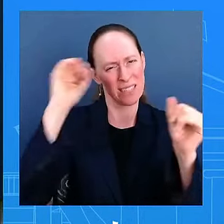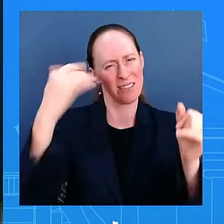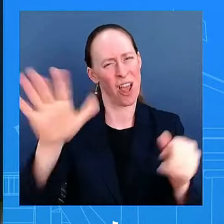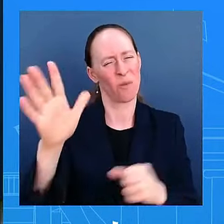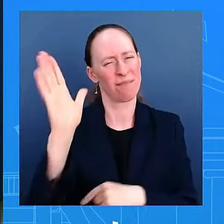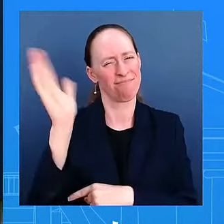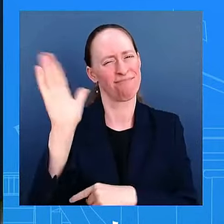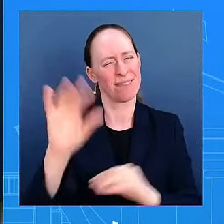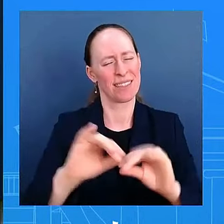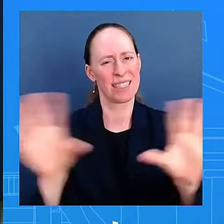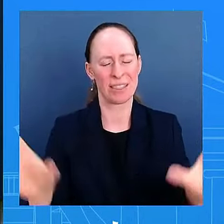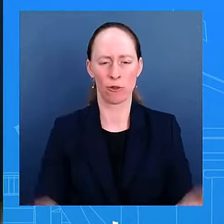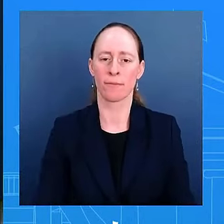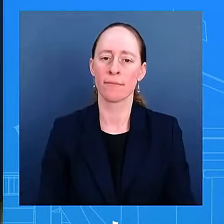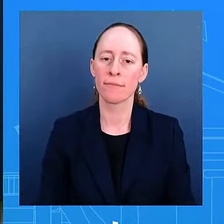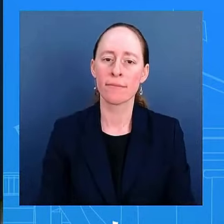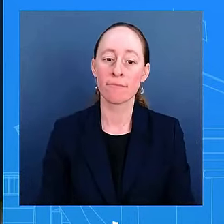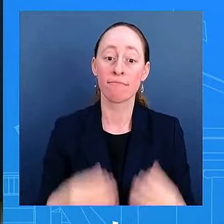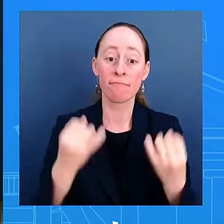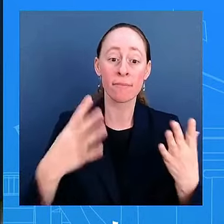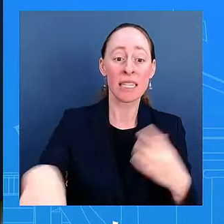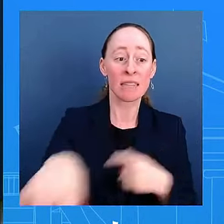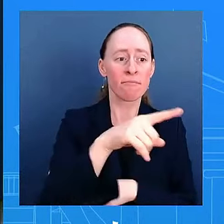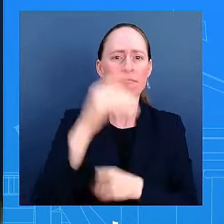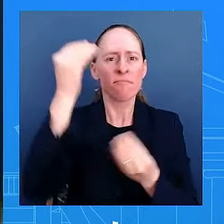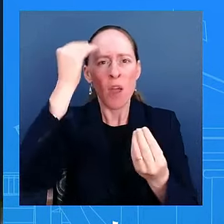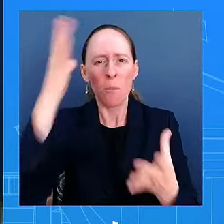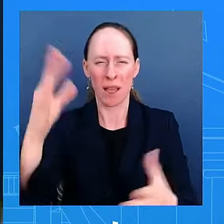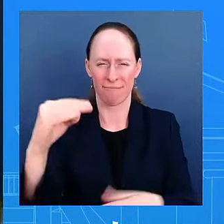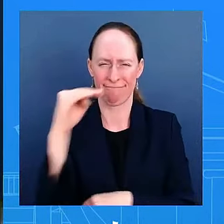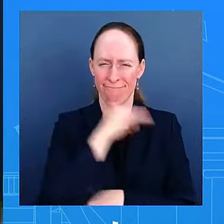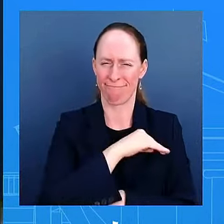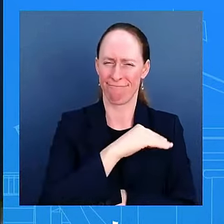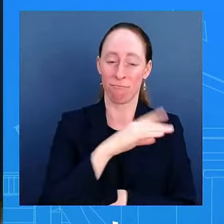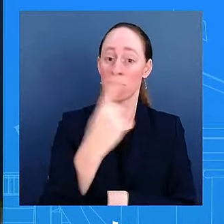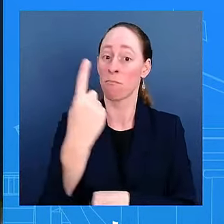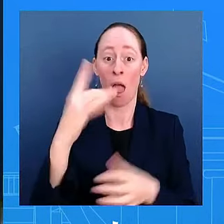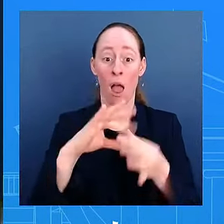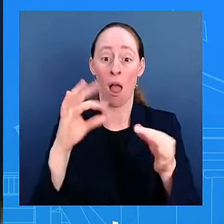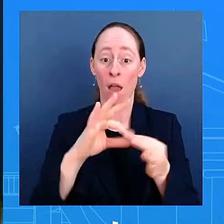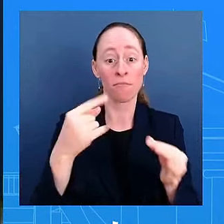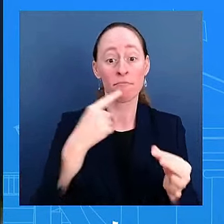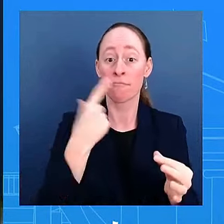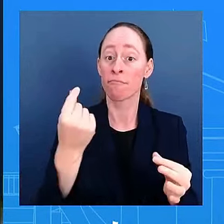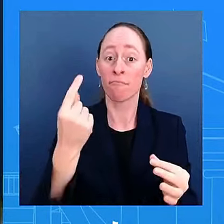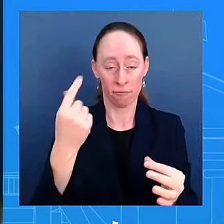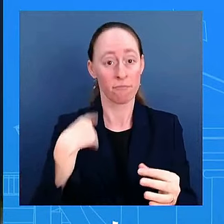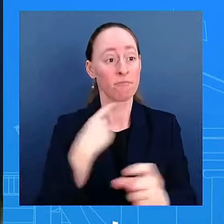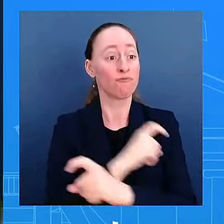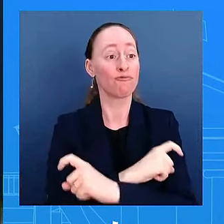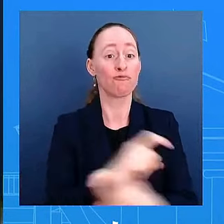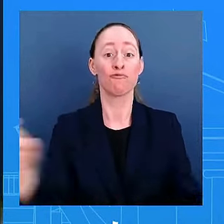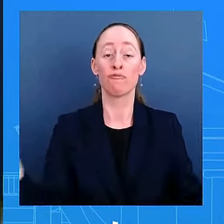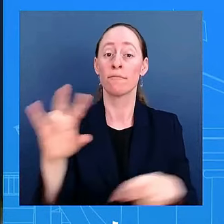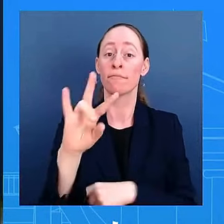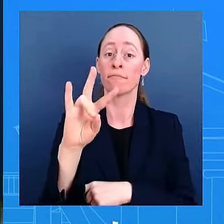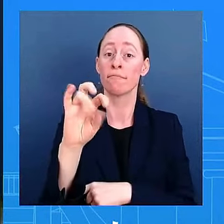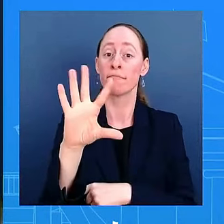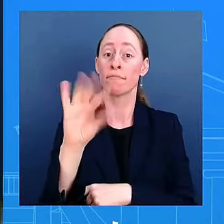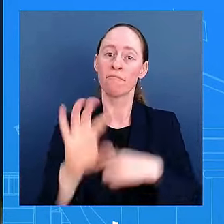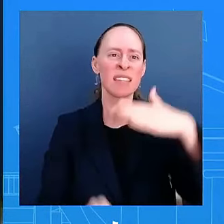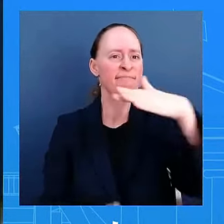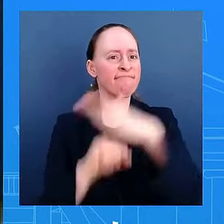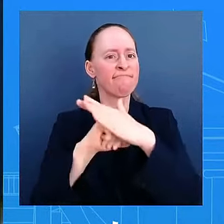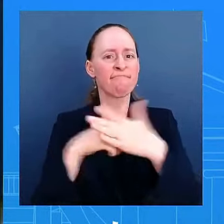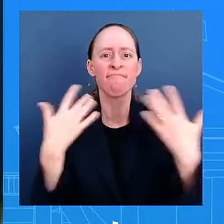are out there is the $750. It is the beginning. It is something so that people are able to buy, you know,